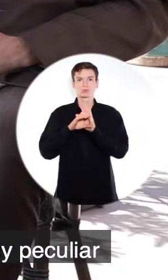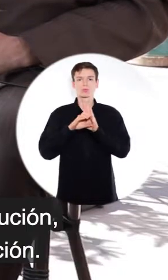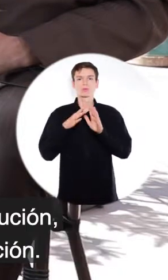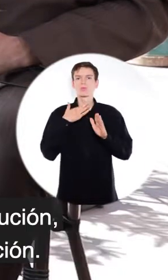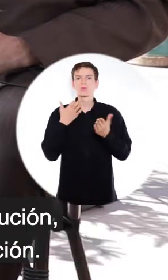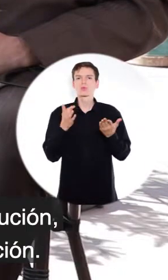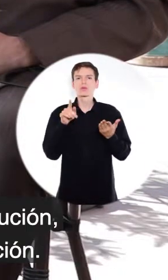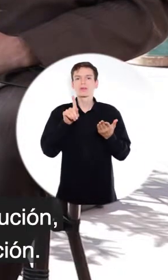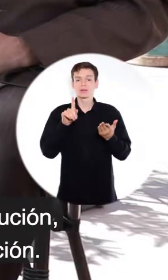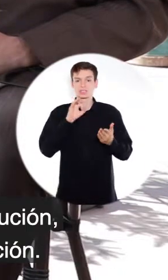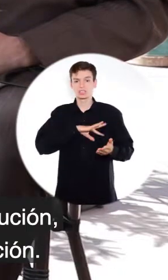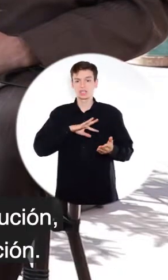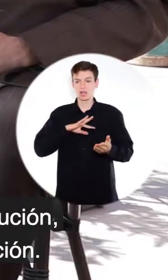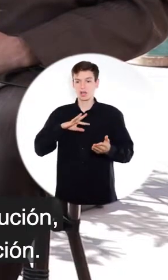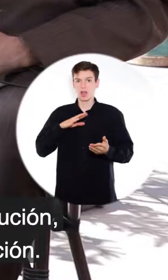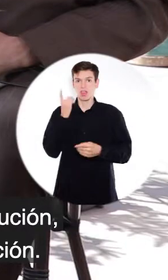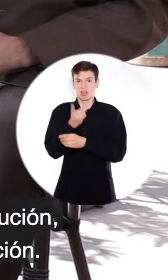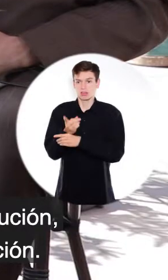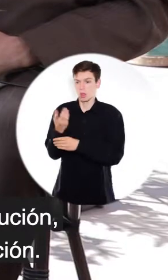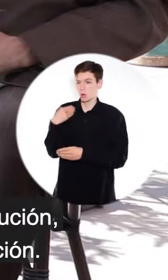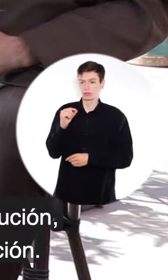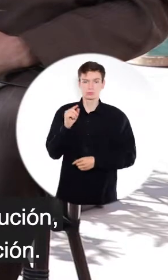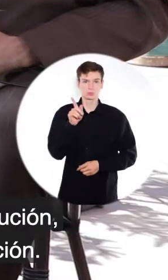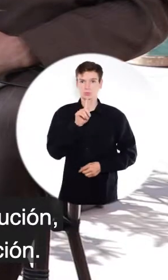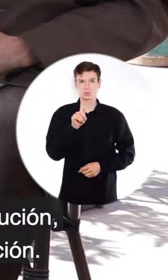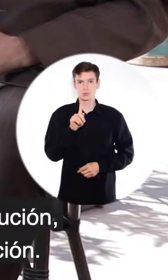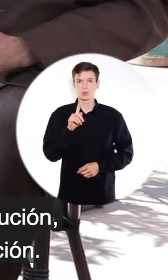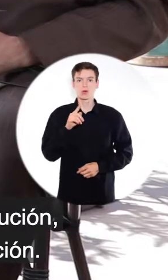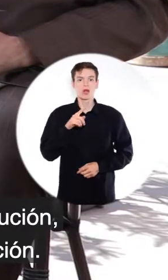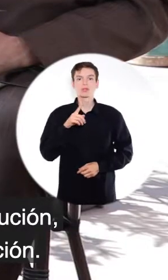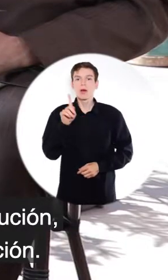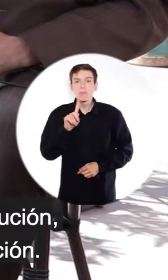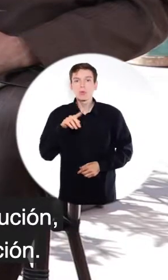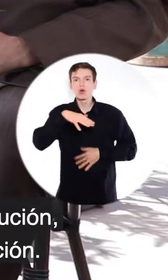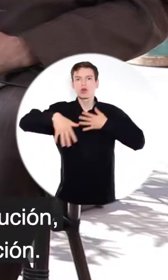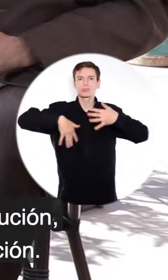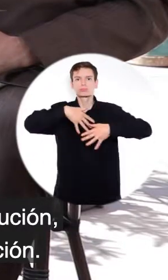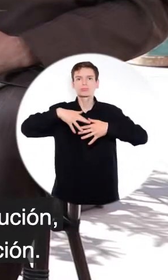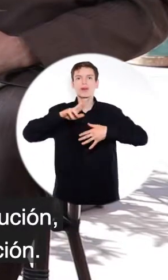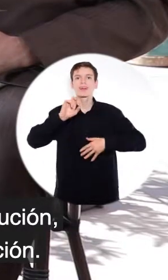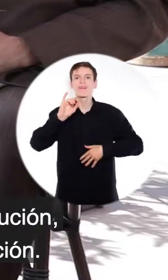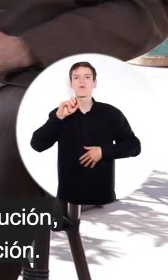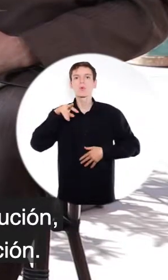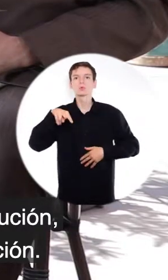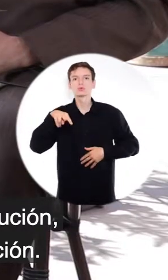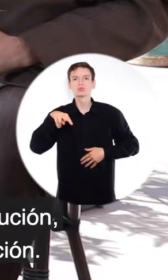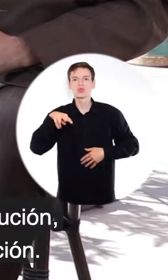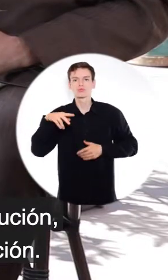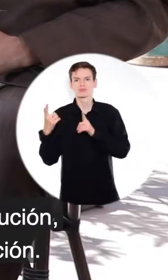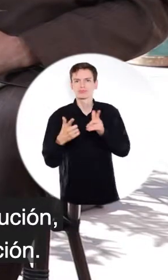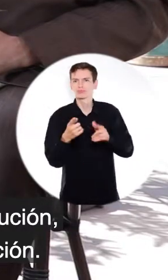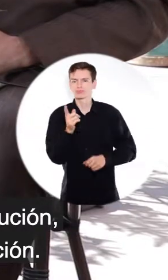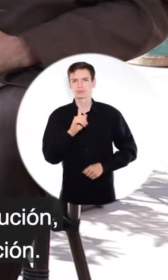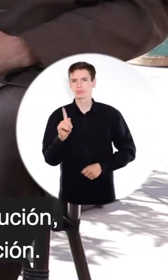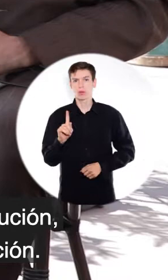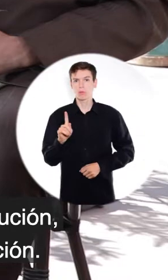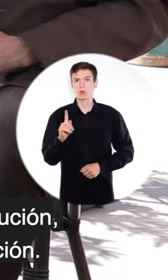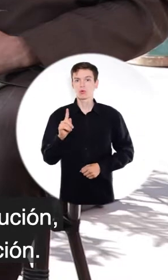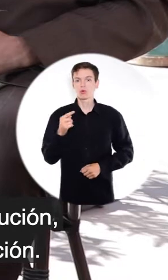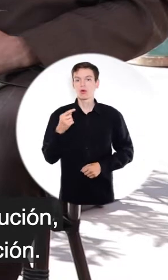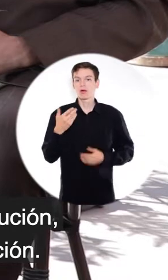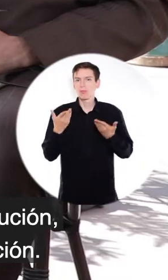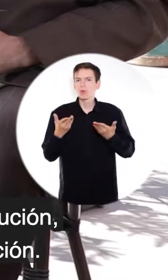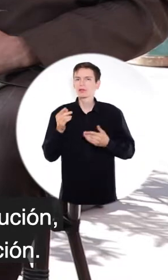to constitution building because it's not coming out of a dictatorship or we have not experienced a revolution. And it's